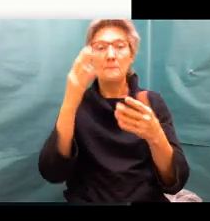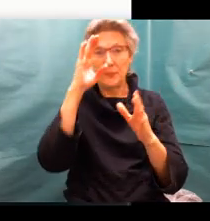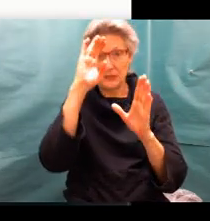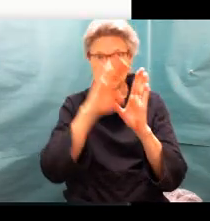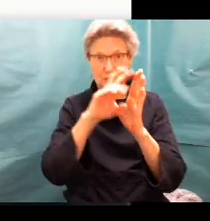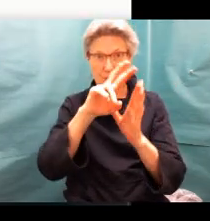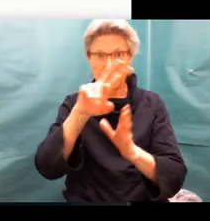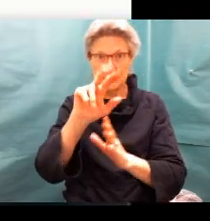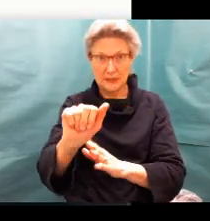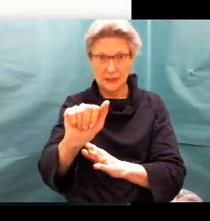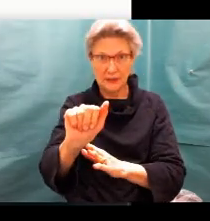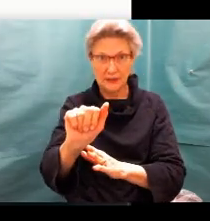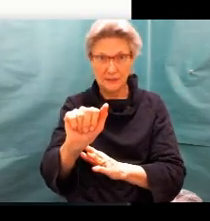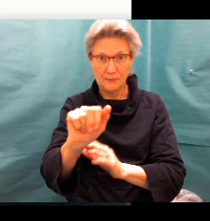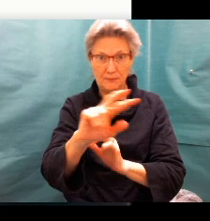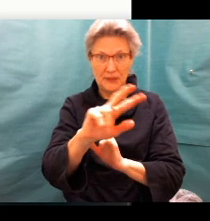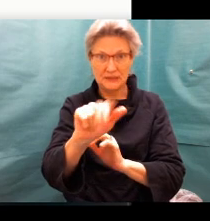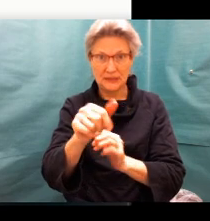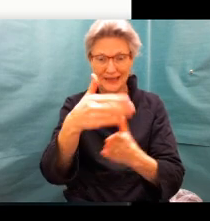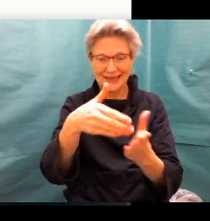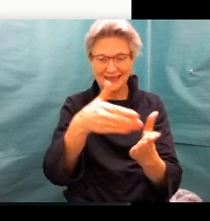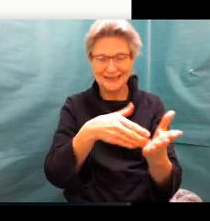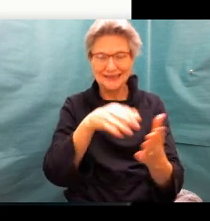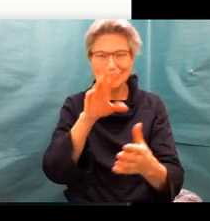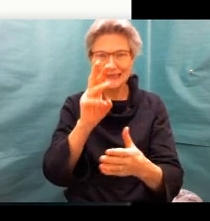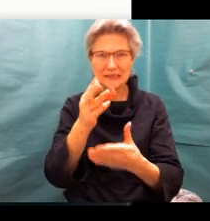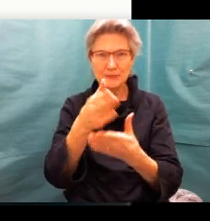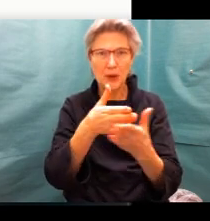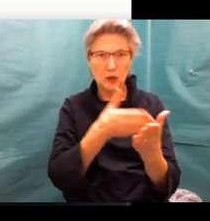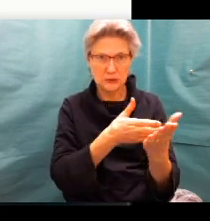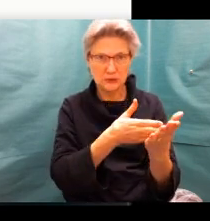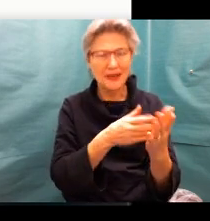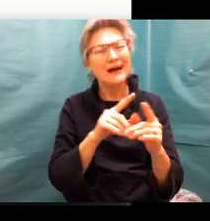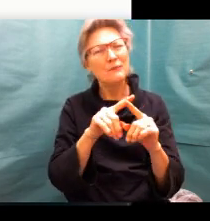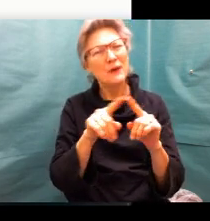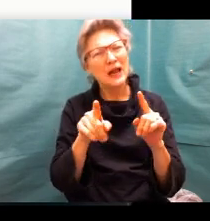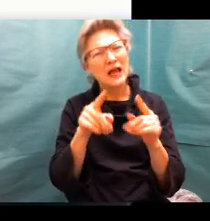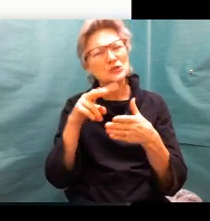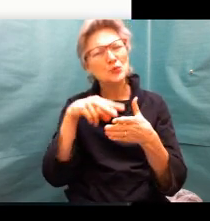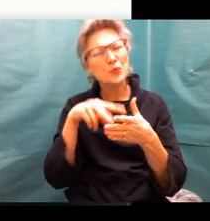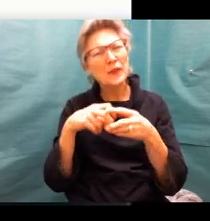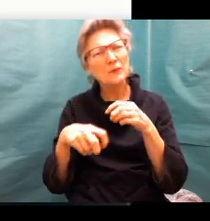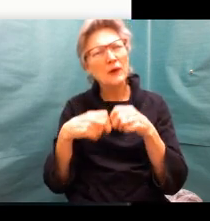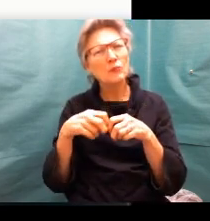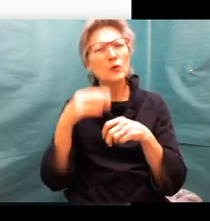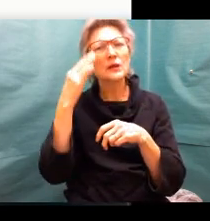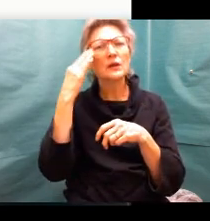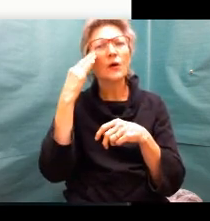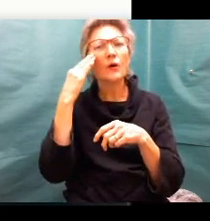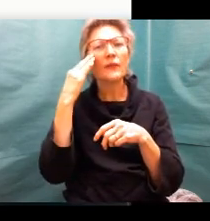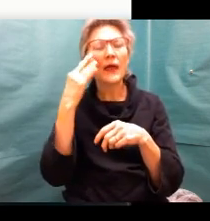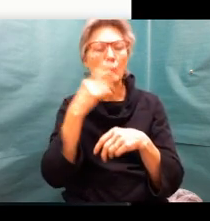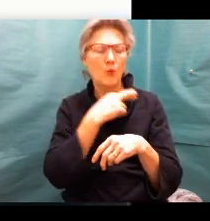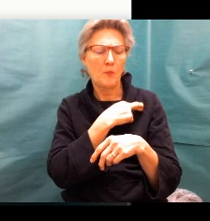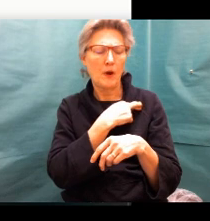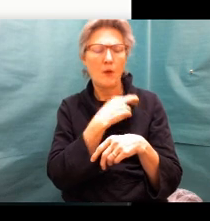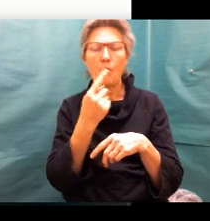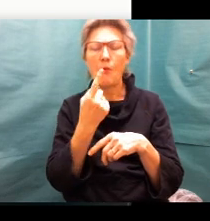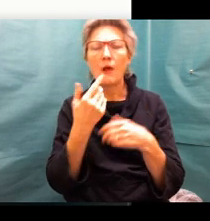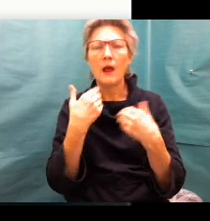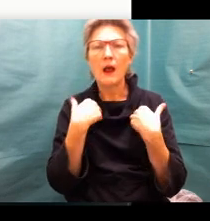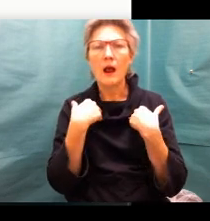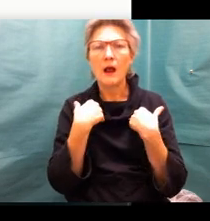this is a pizza cut into 6 parts, but as we read the problem, we know that Roberta only